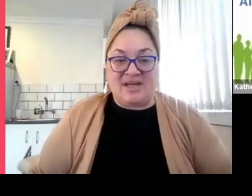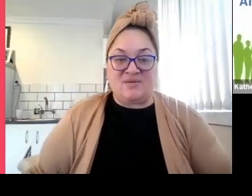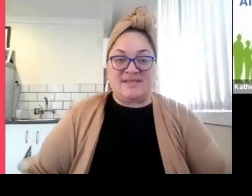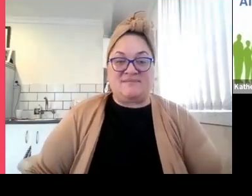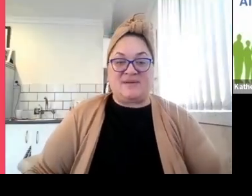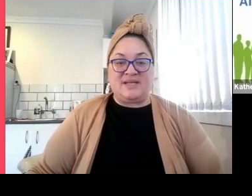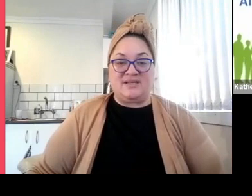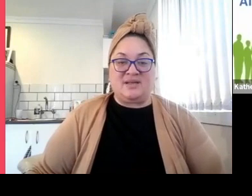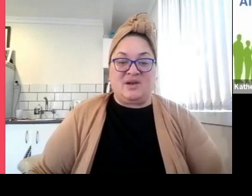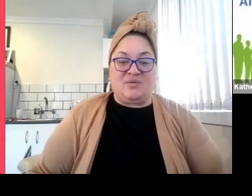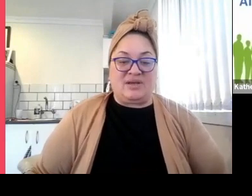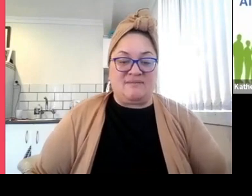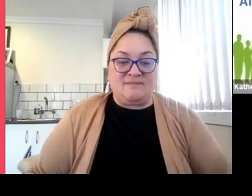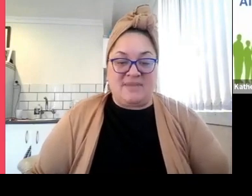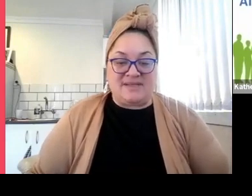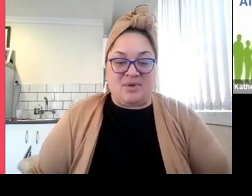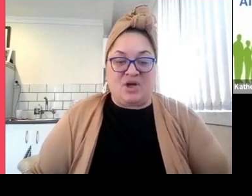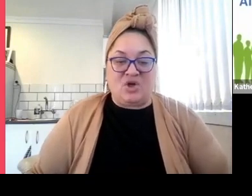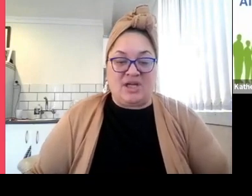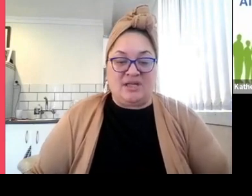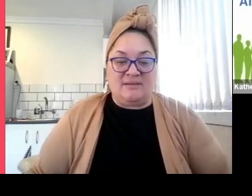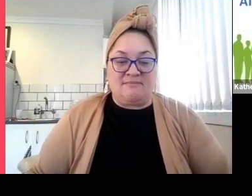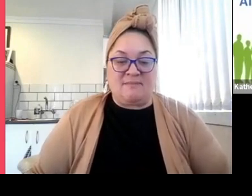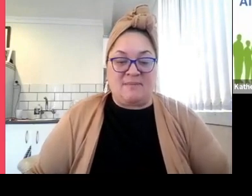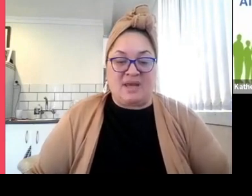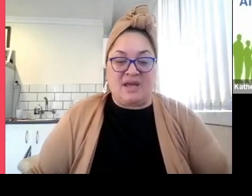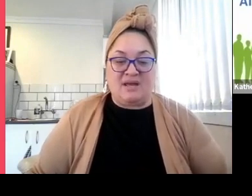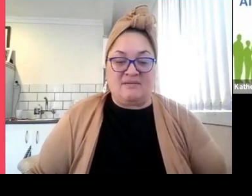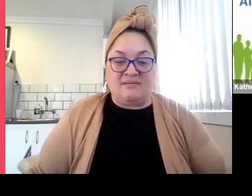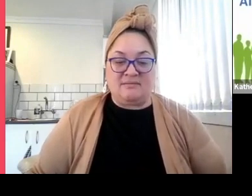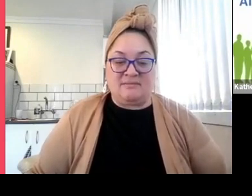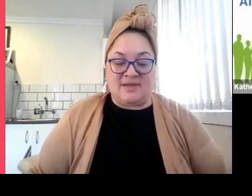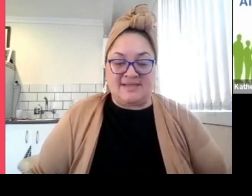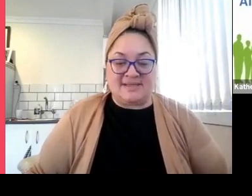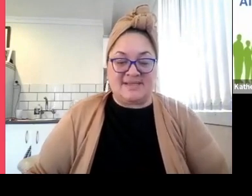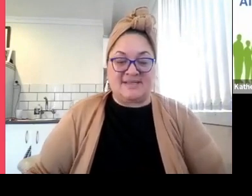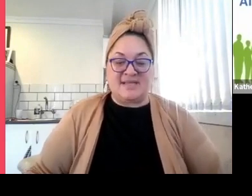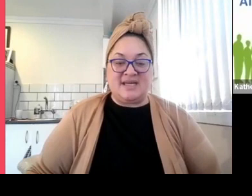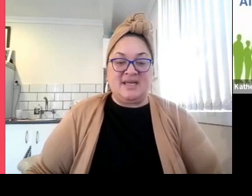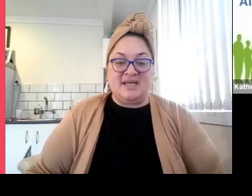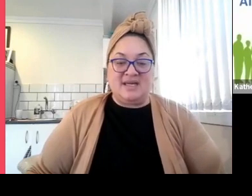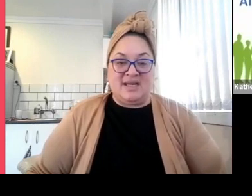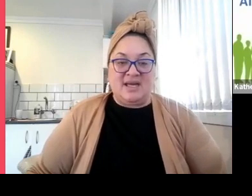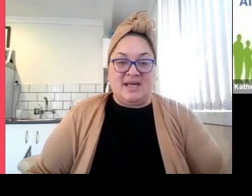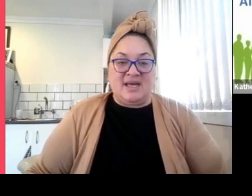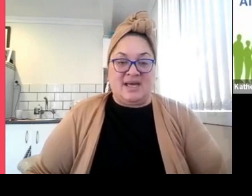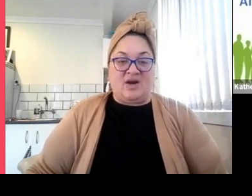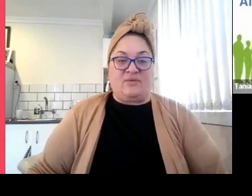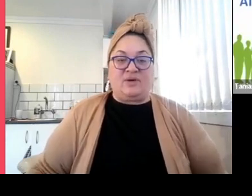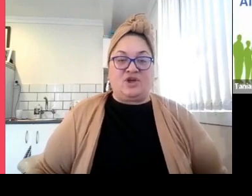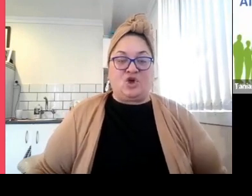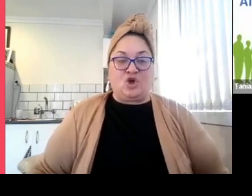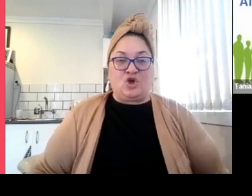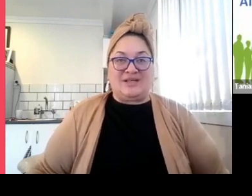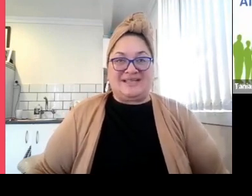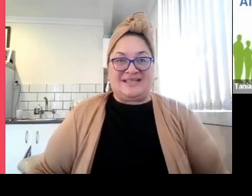Once our karakia was complete, we commenced by learning the pepeha by 660.